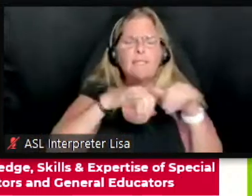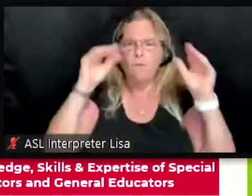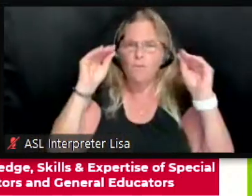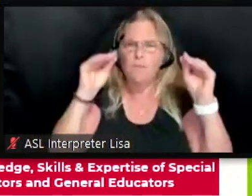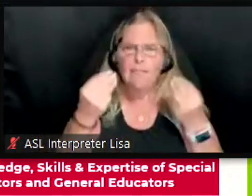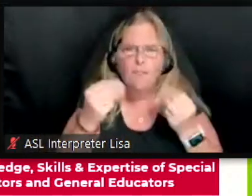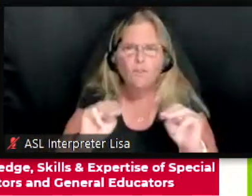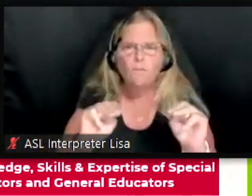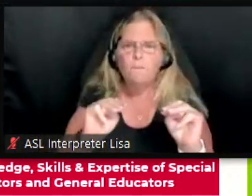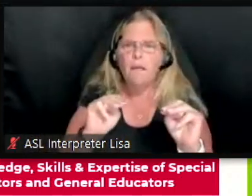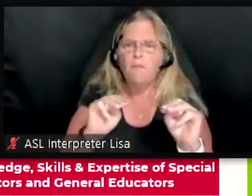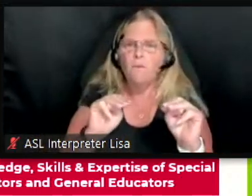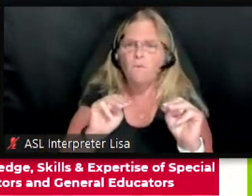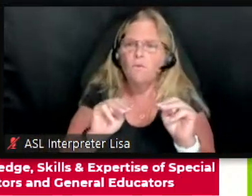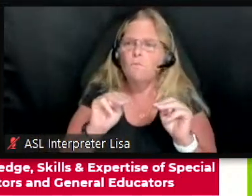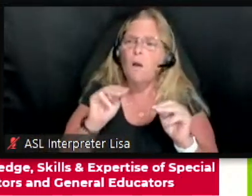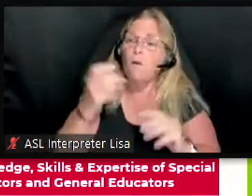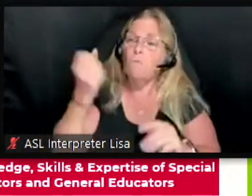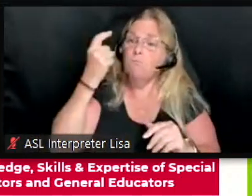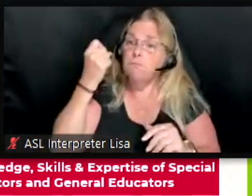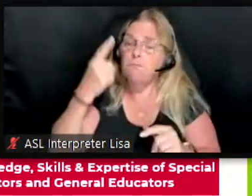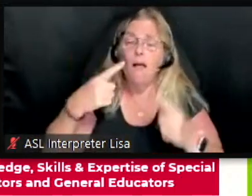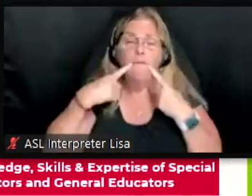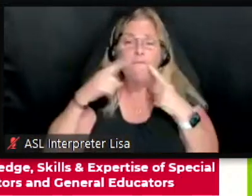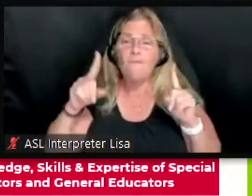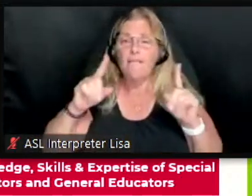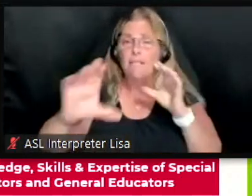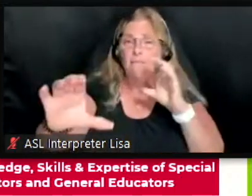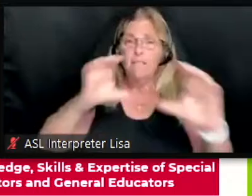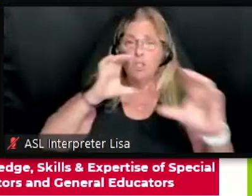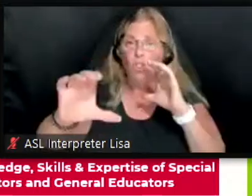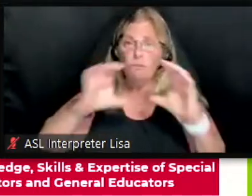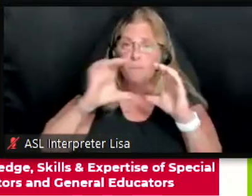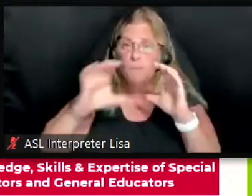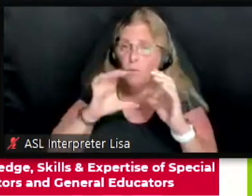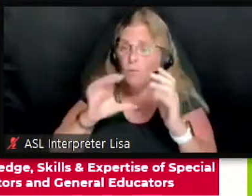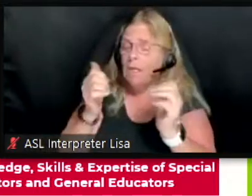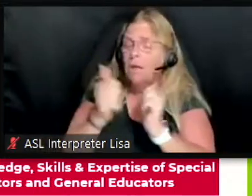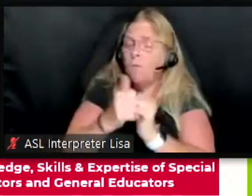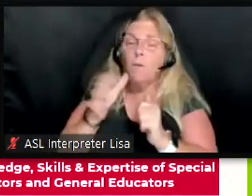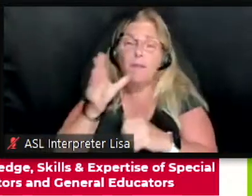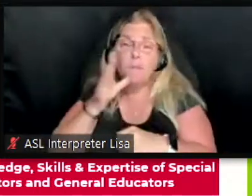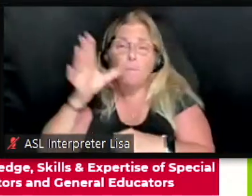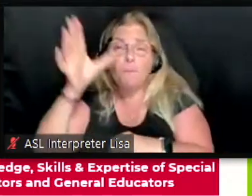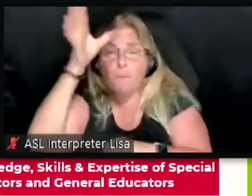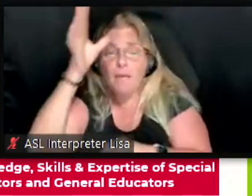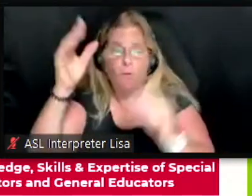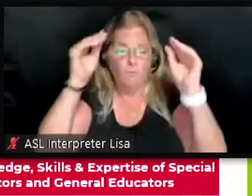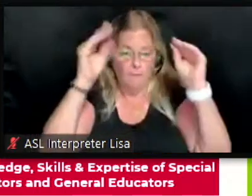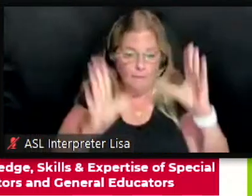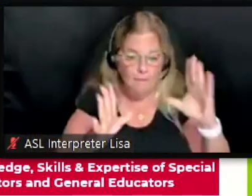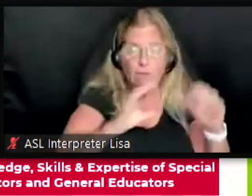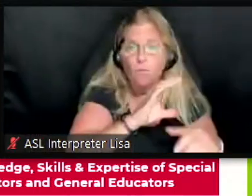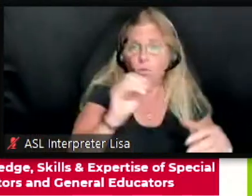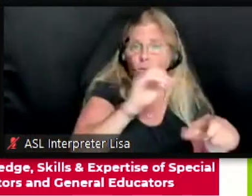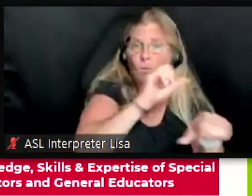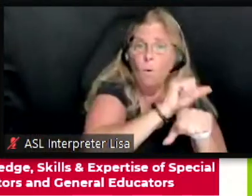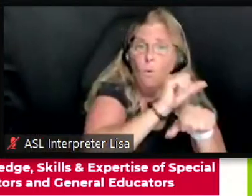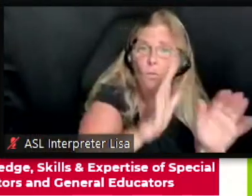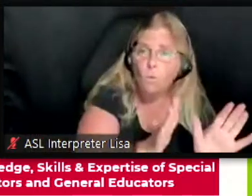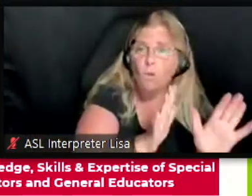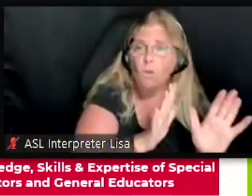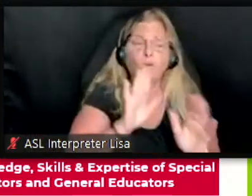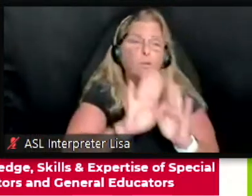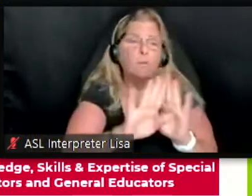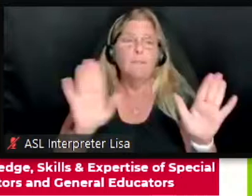communication, the ability to effectively communicate with students, parents, and colleagues. In terms of organization, the skill in managing